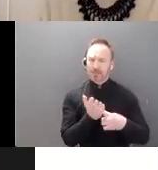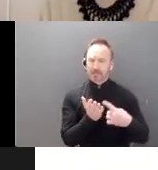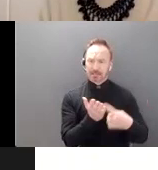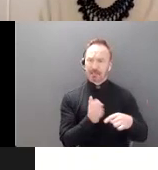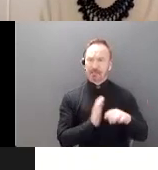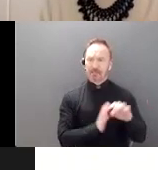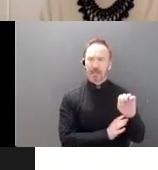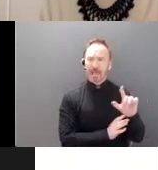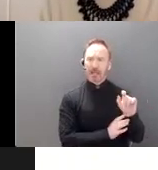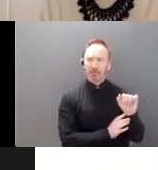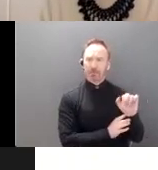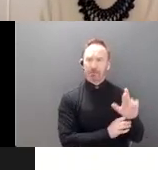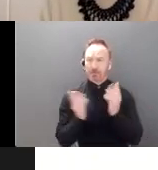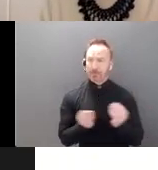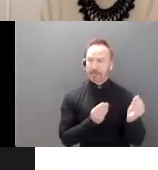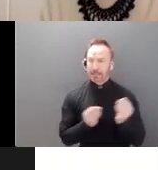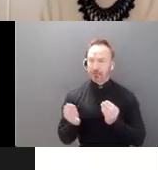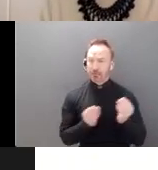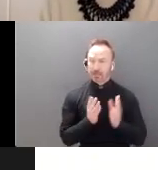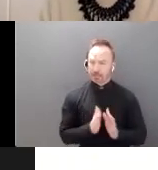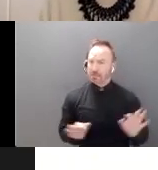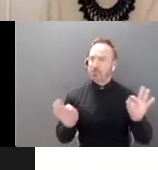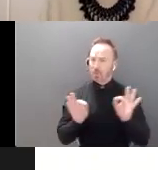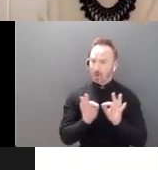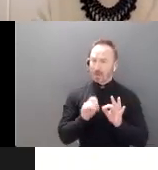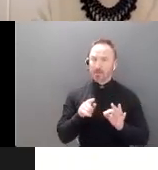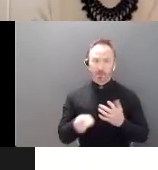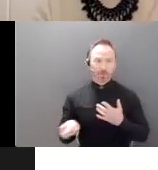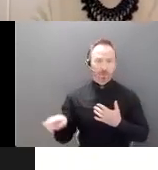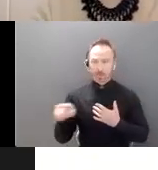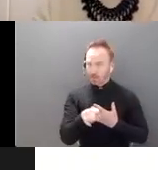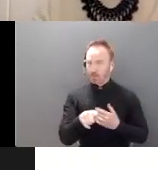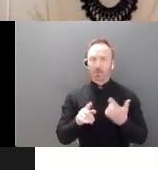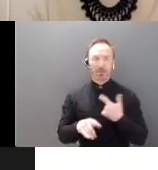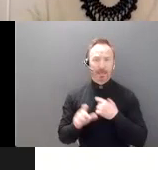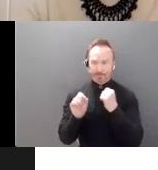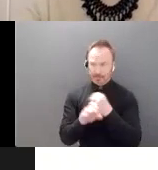this to you because this is what our viewers and our followers really wanted.